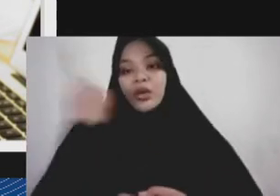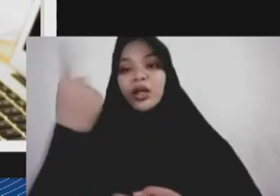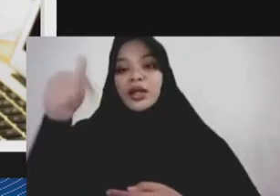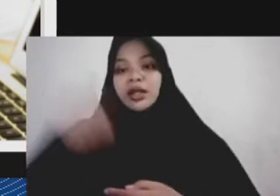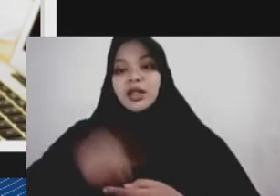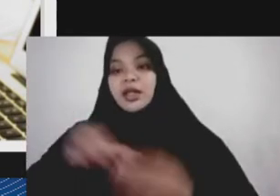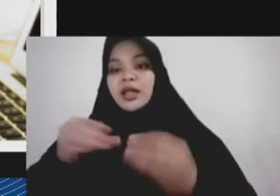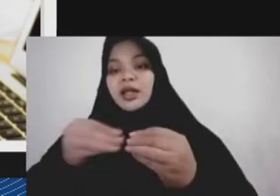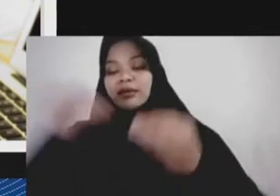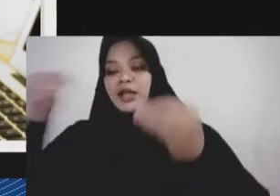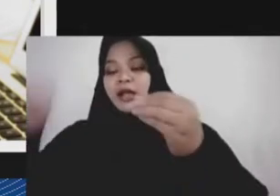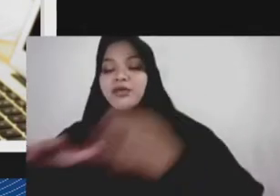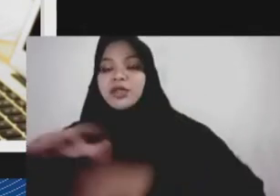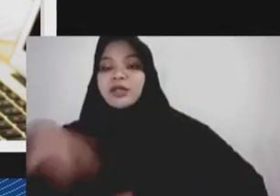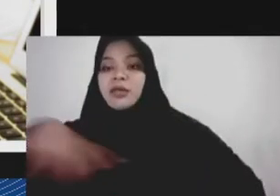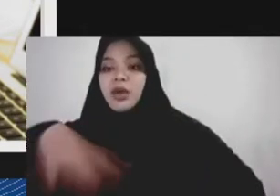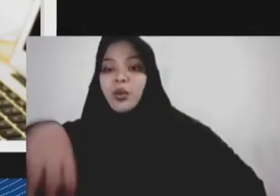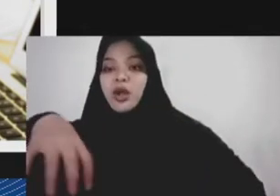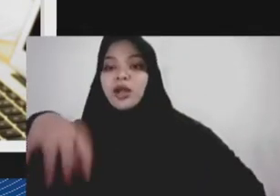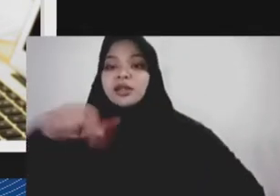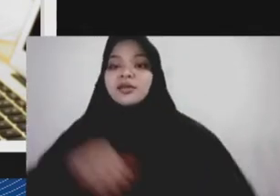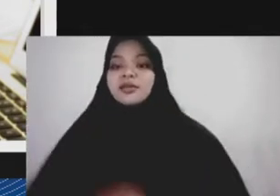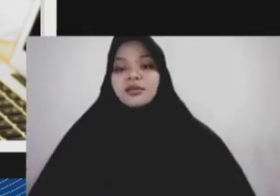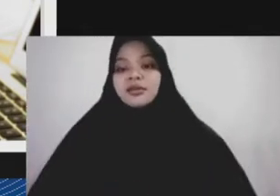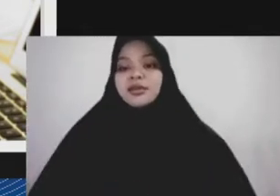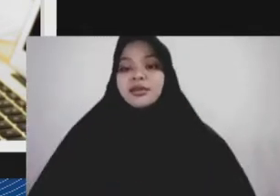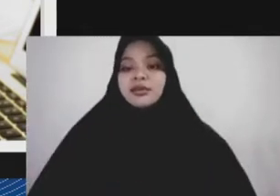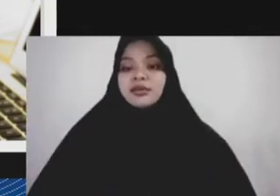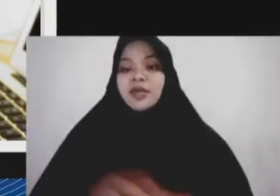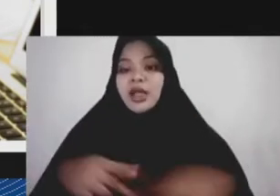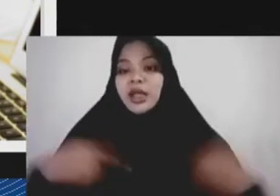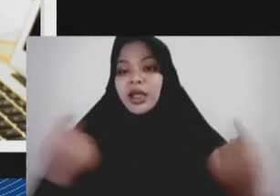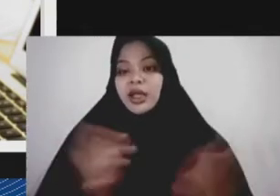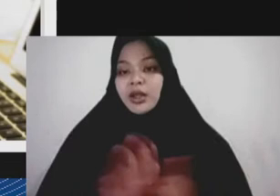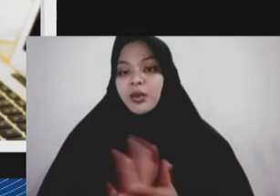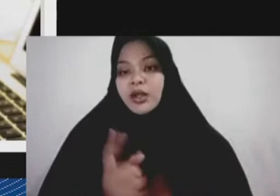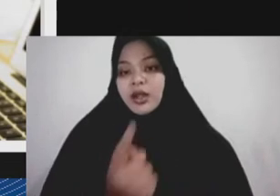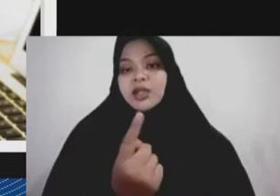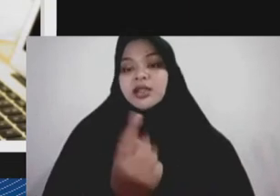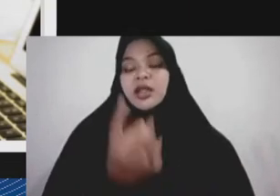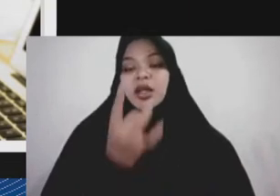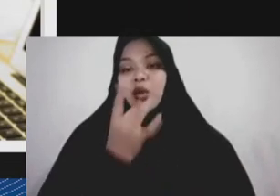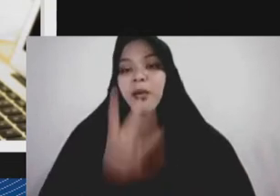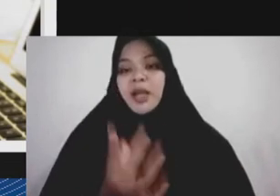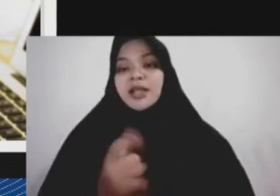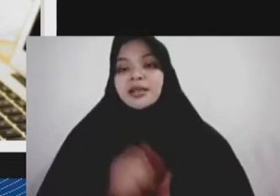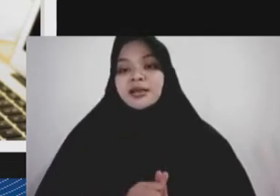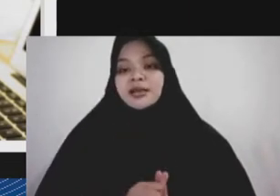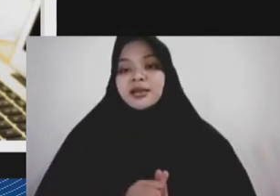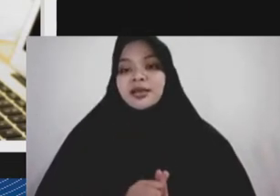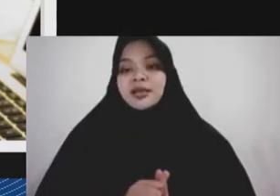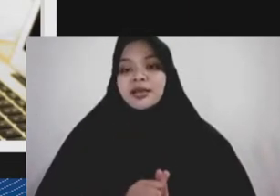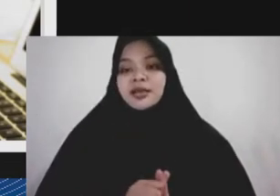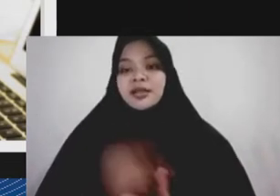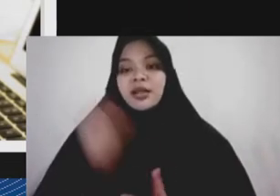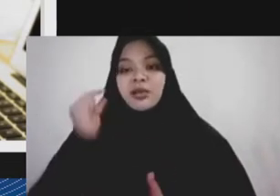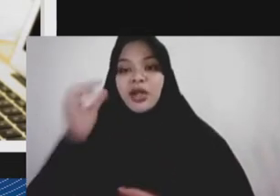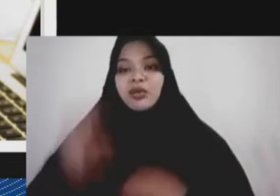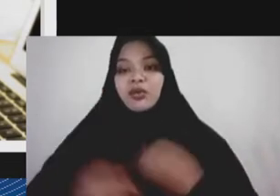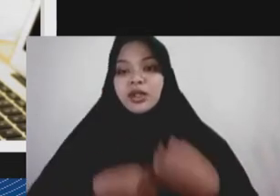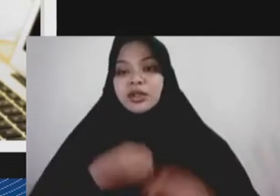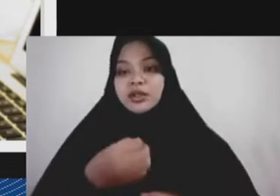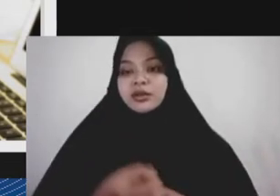levels, and it really does go back to the first recommendation that women, boys, girls need to